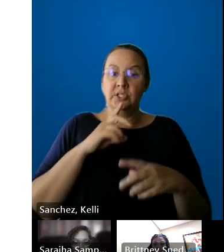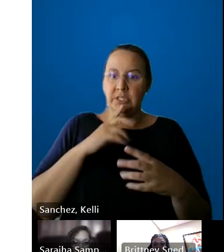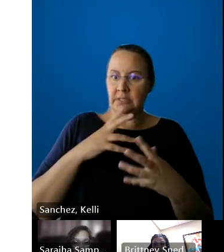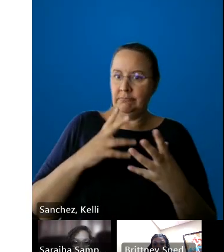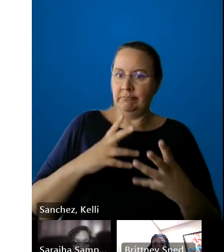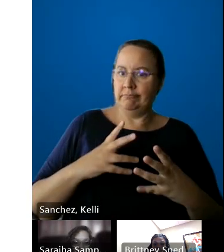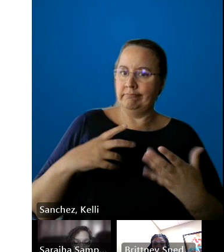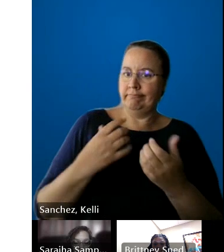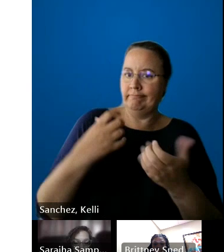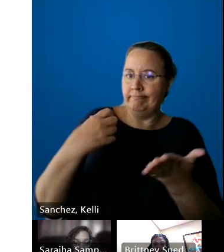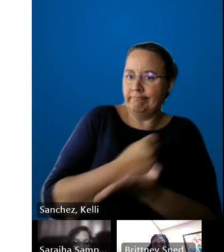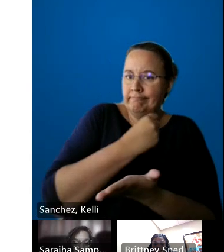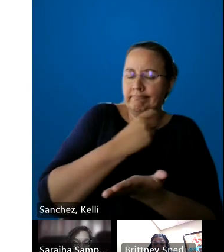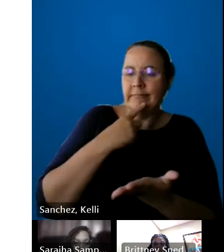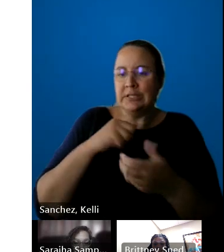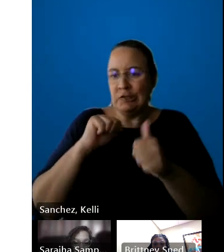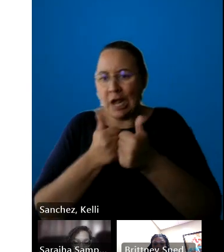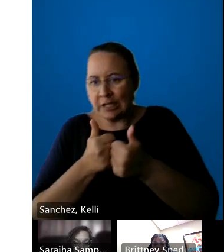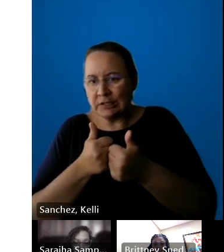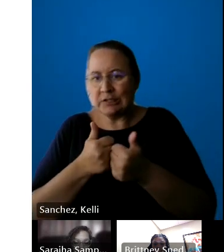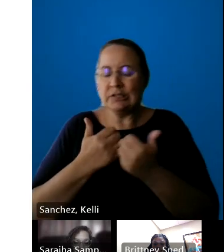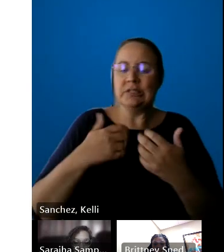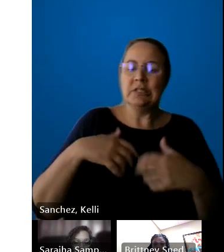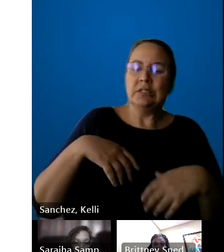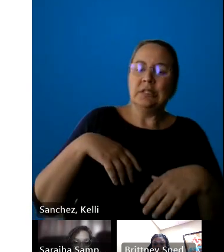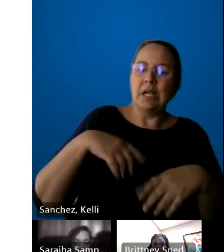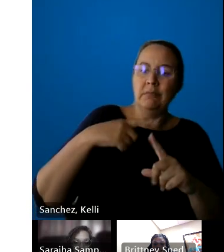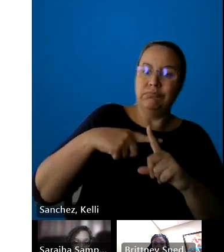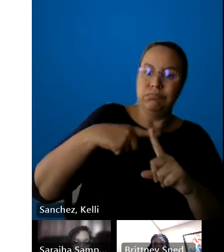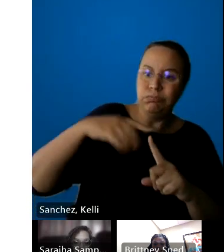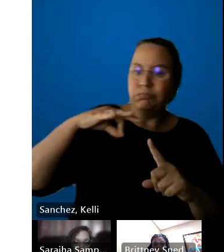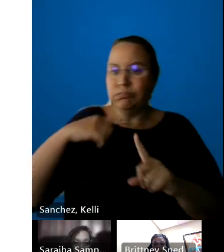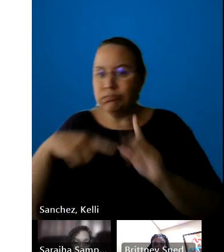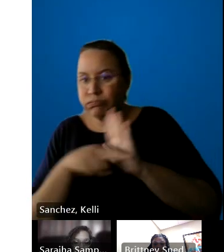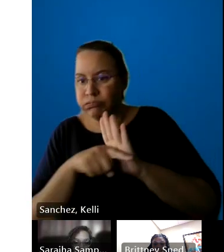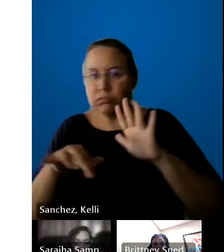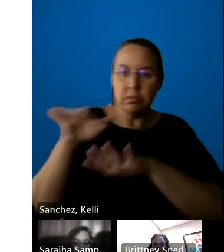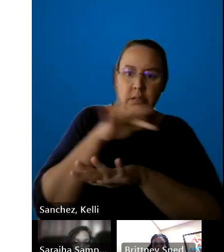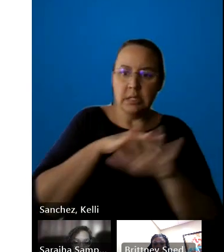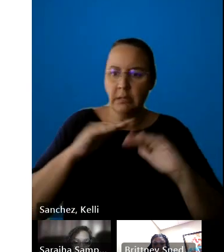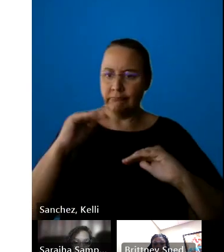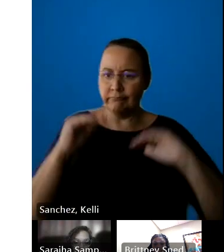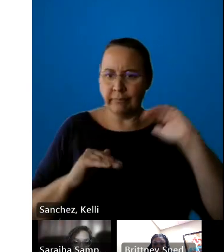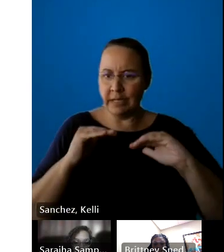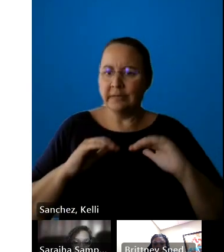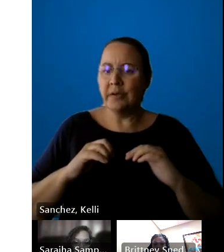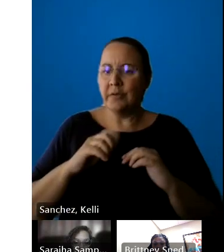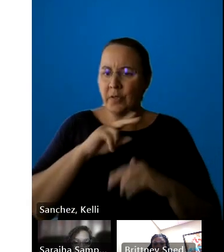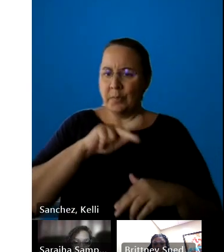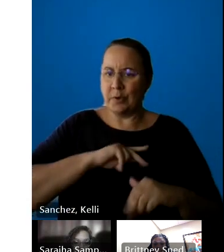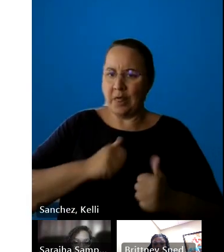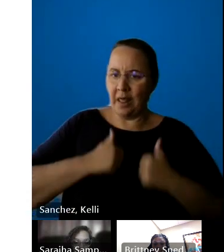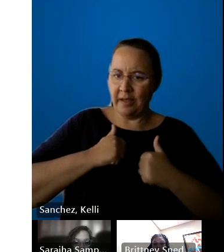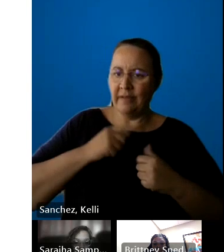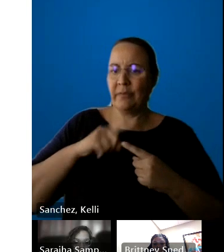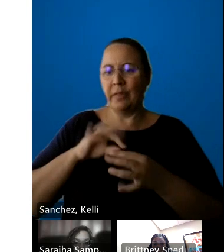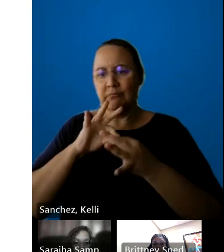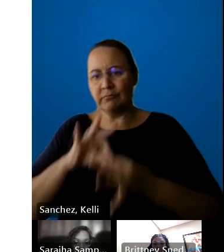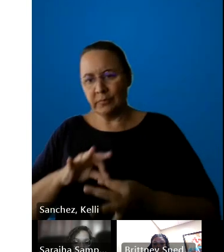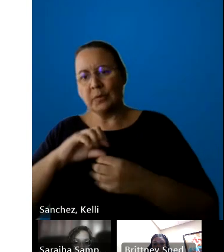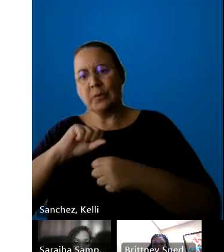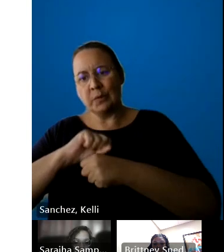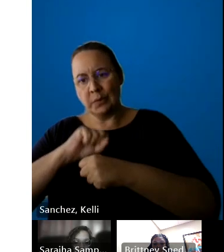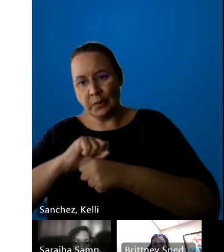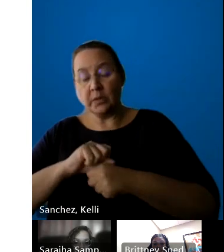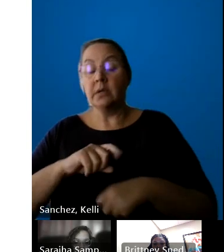come with balancing family life and career dedicated to helping others. Through her role, she is